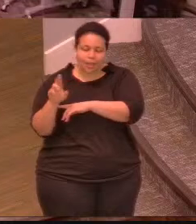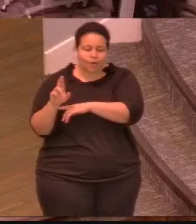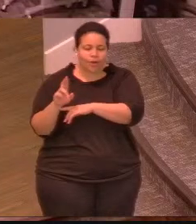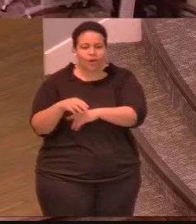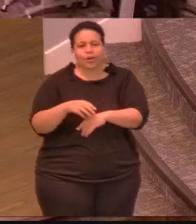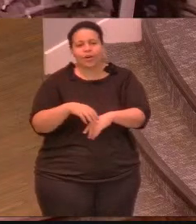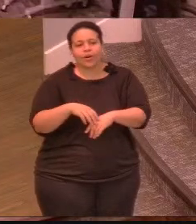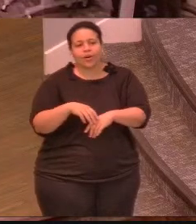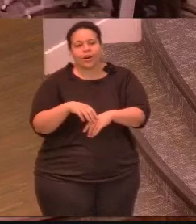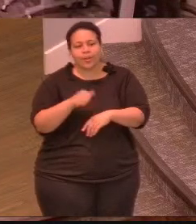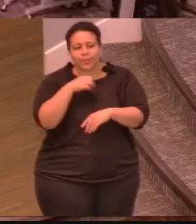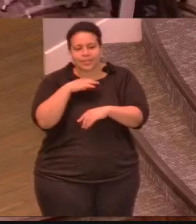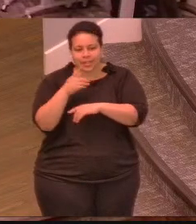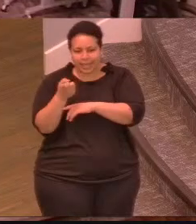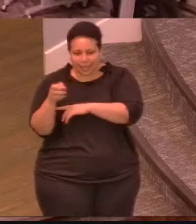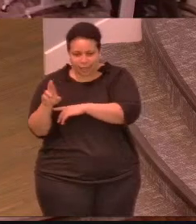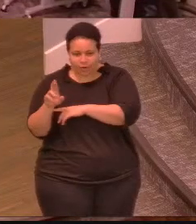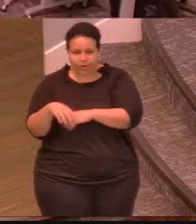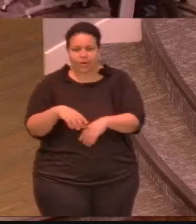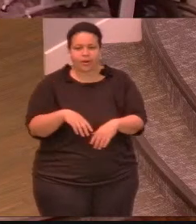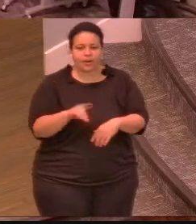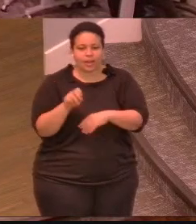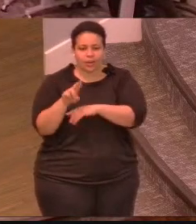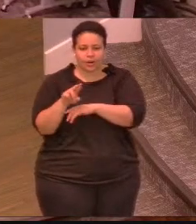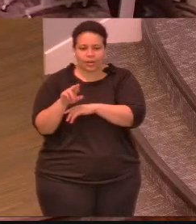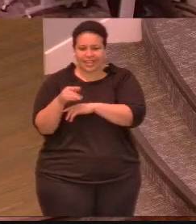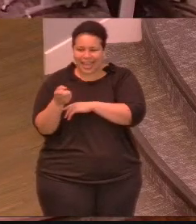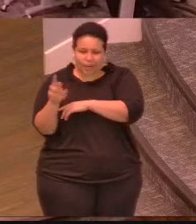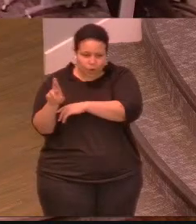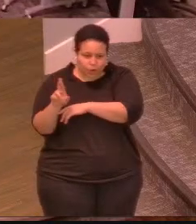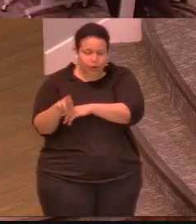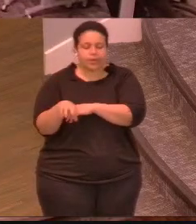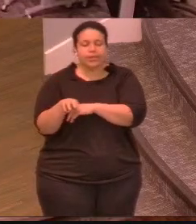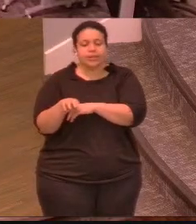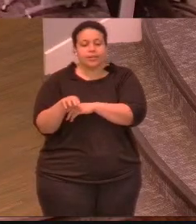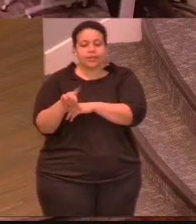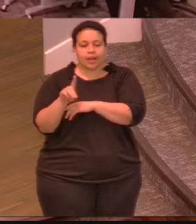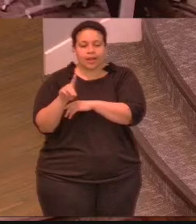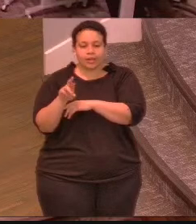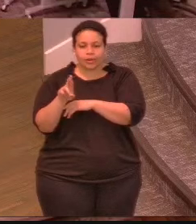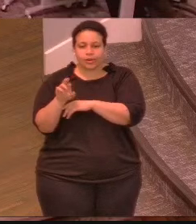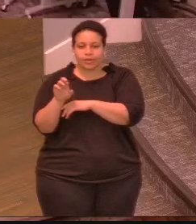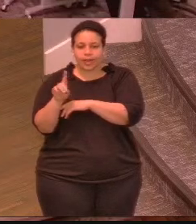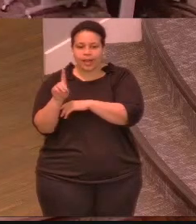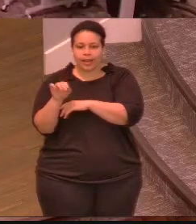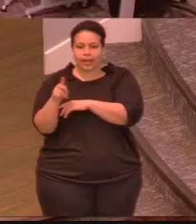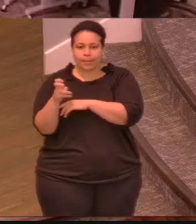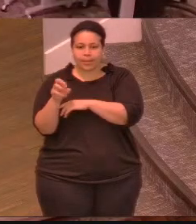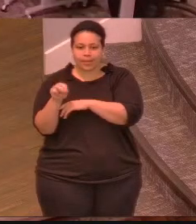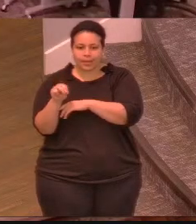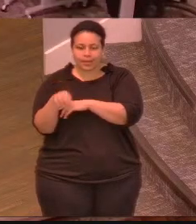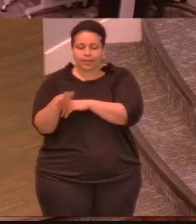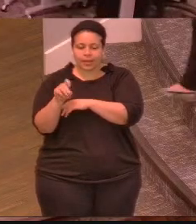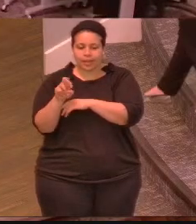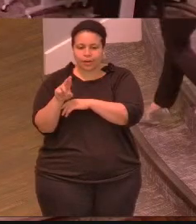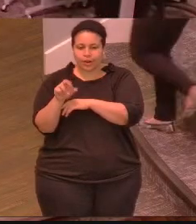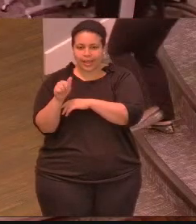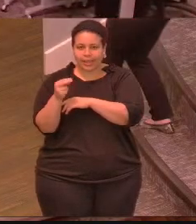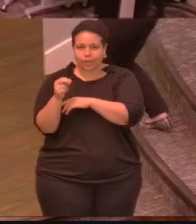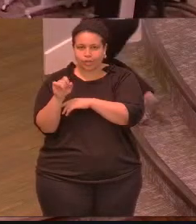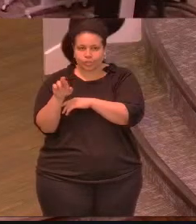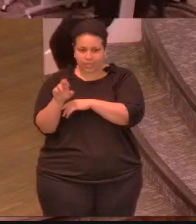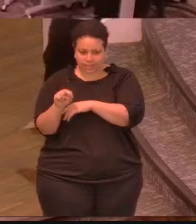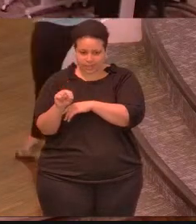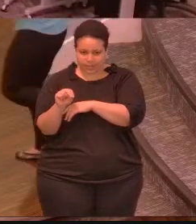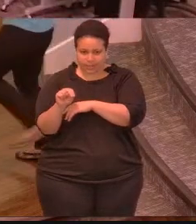Yeager? Here. Dr. Dykeman? Here. Dr. Anderson? Here. Dr. Gant?